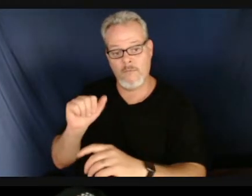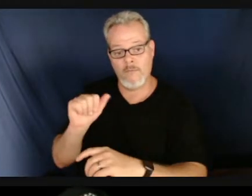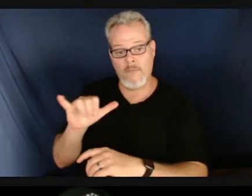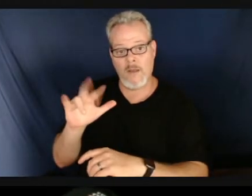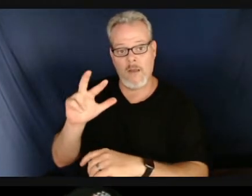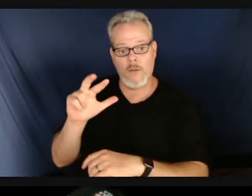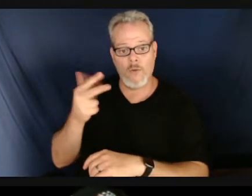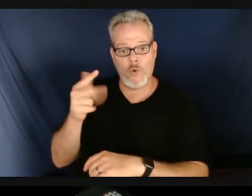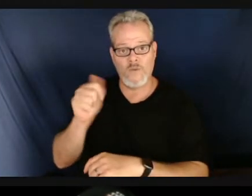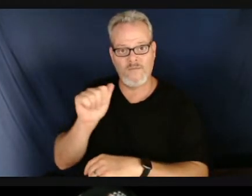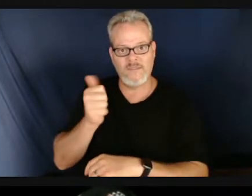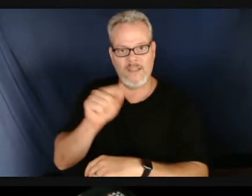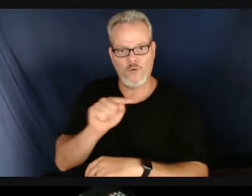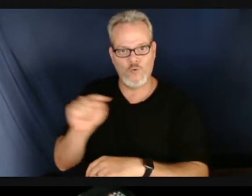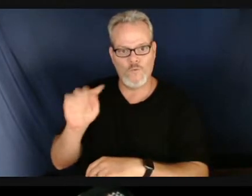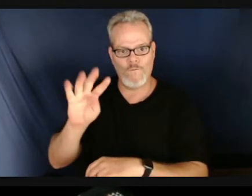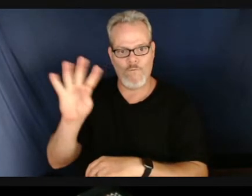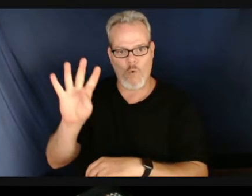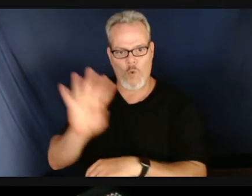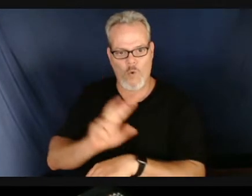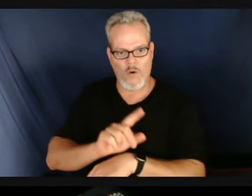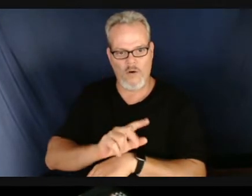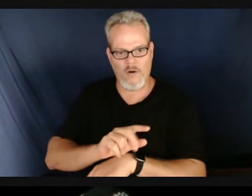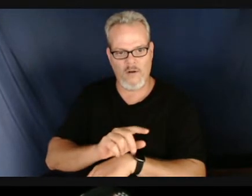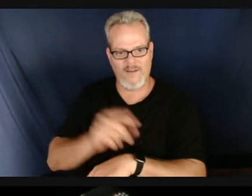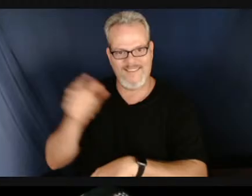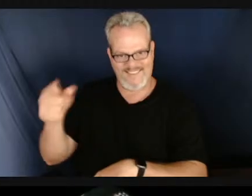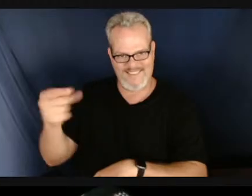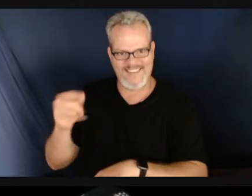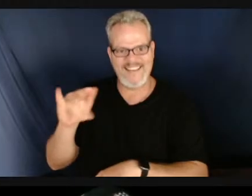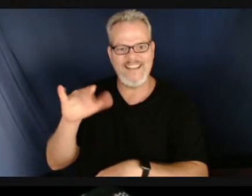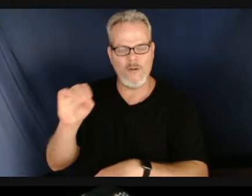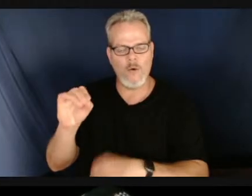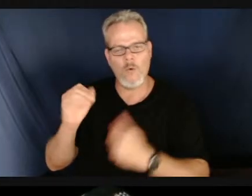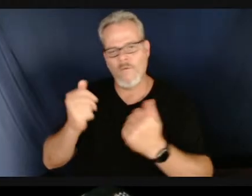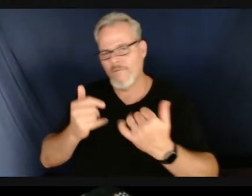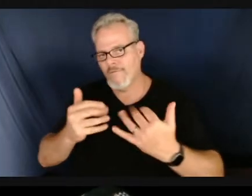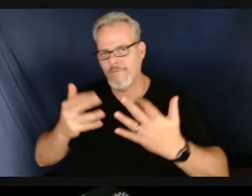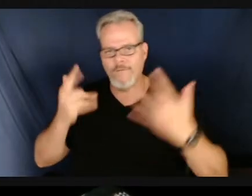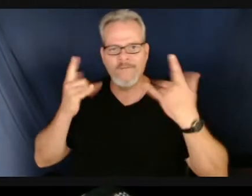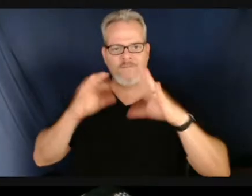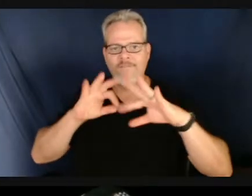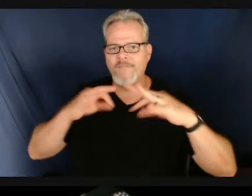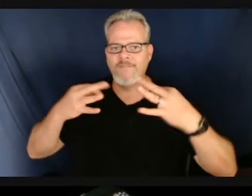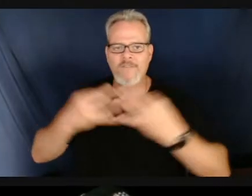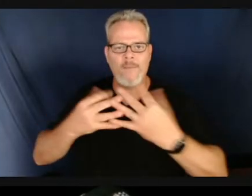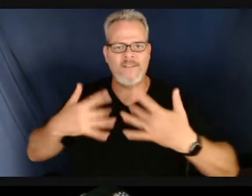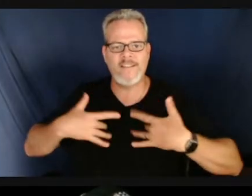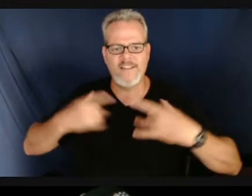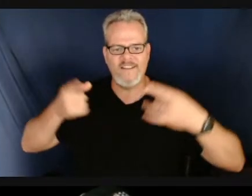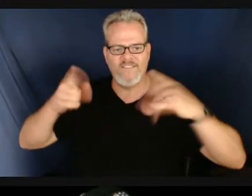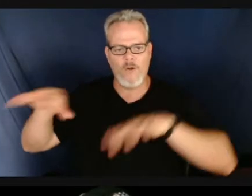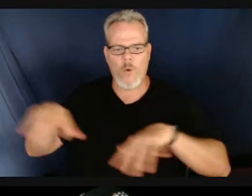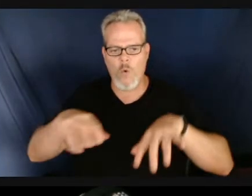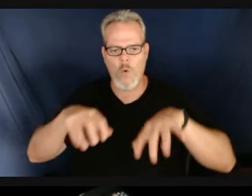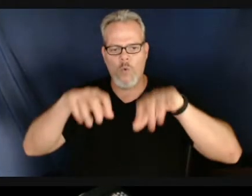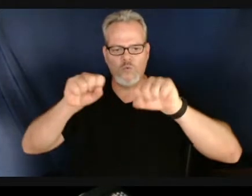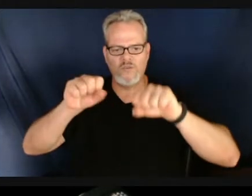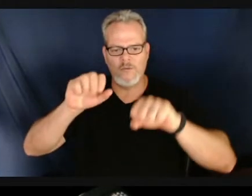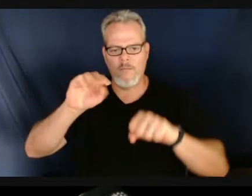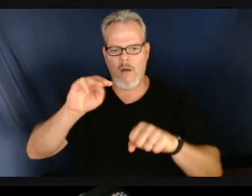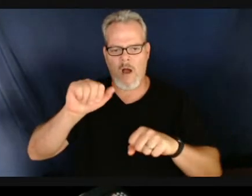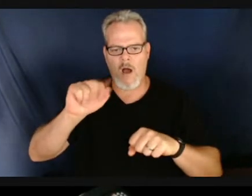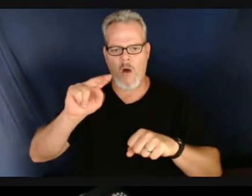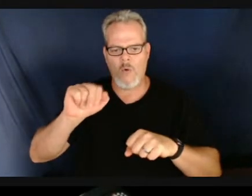Kahuyo Plaza in Hilo. It's a free Ohana family-friendly event hosted by Mauna Kea Observatories